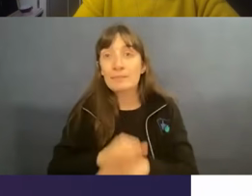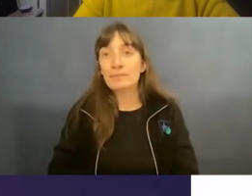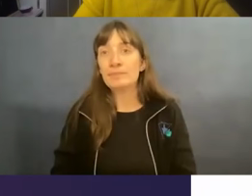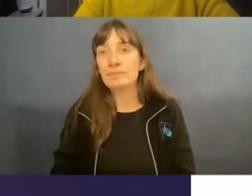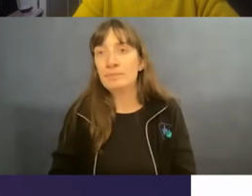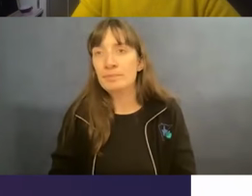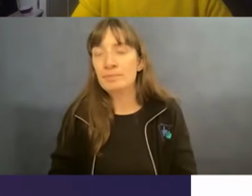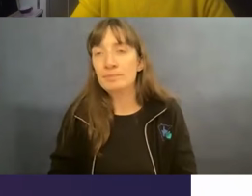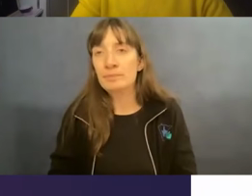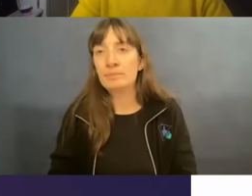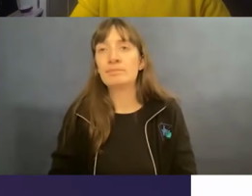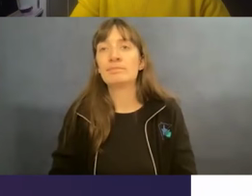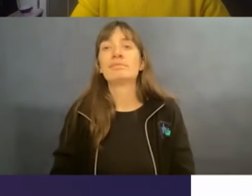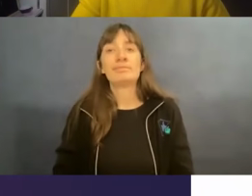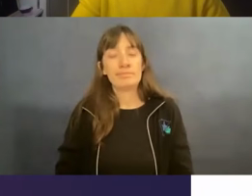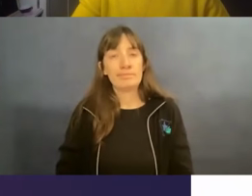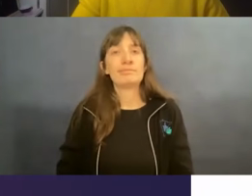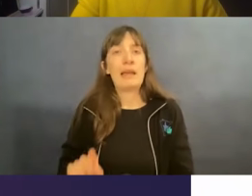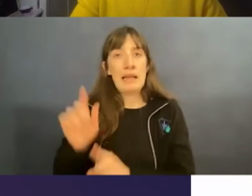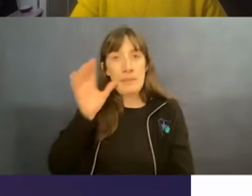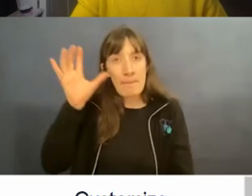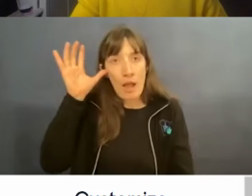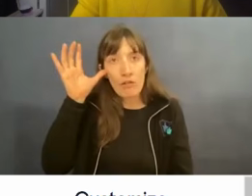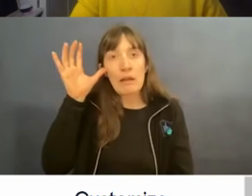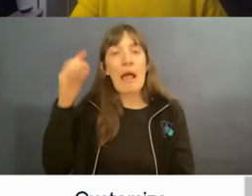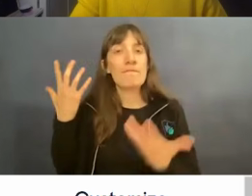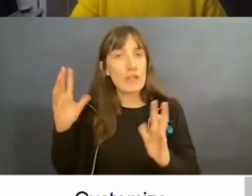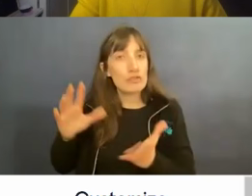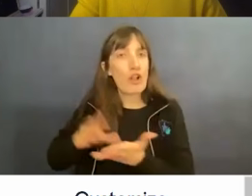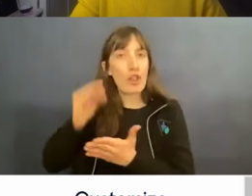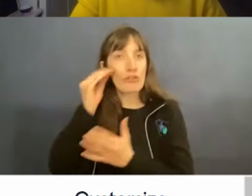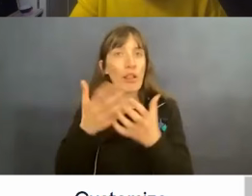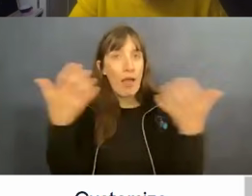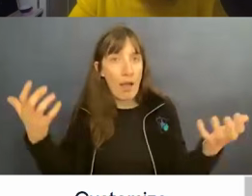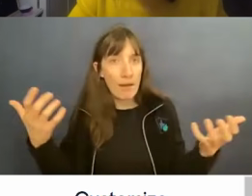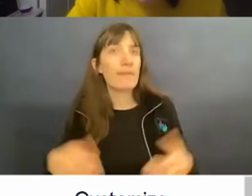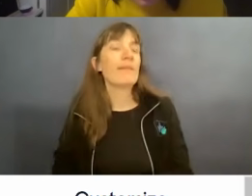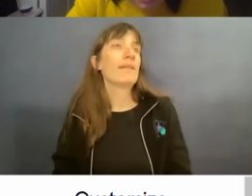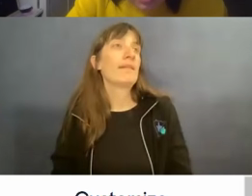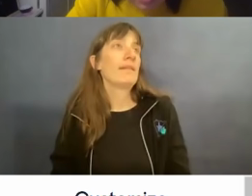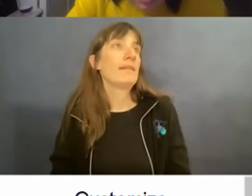pull it up to see if people are able to. Um,